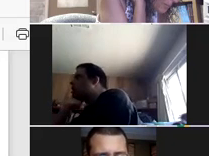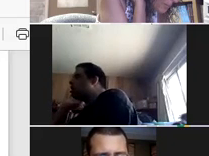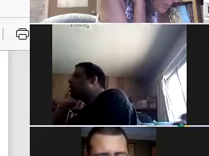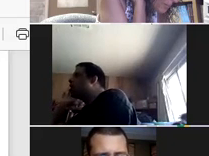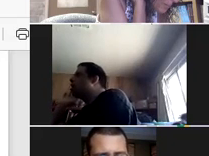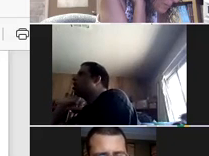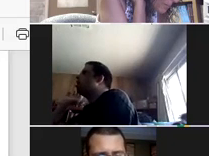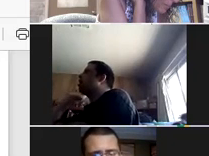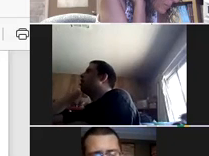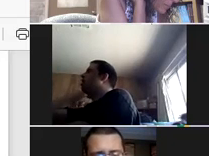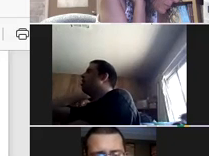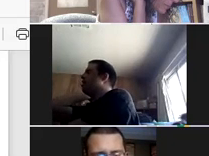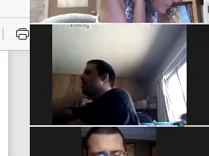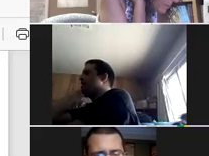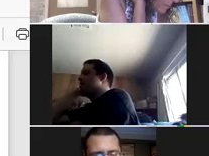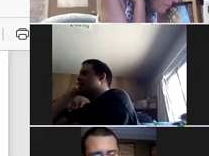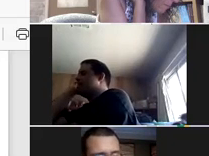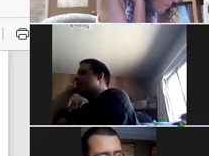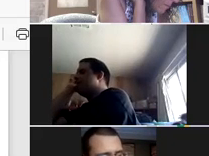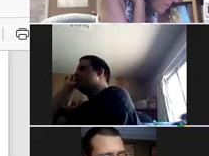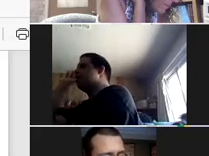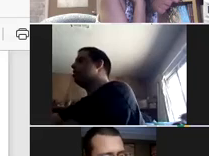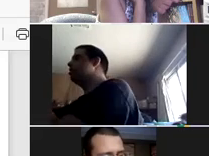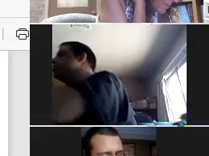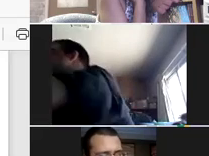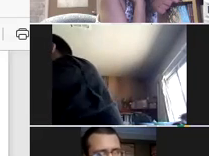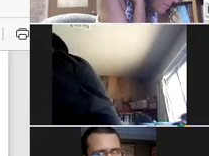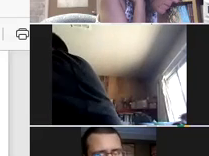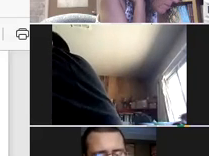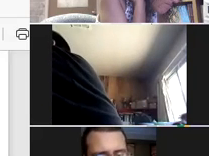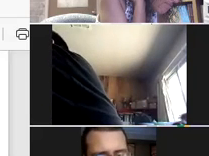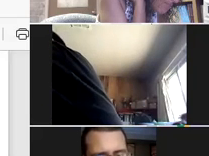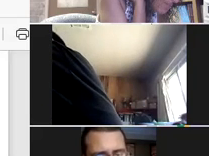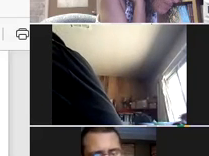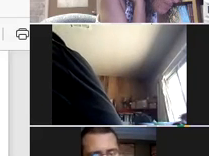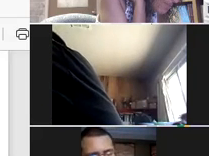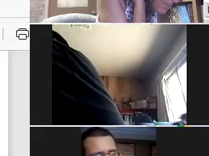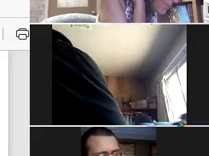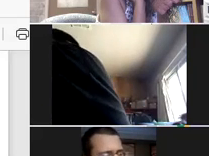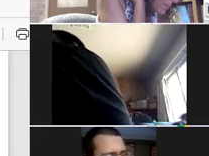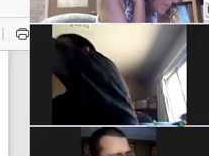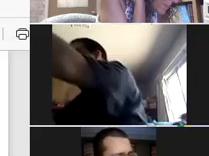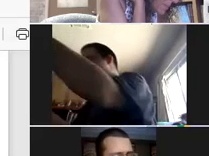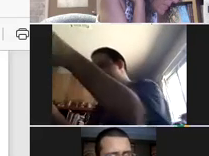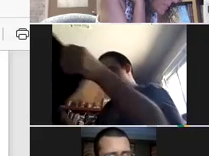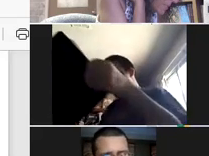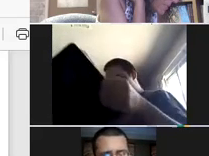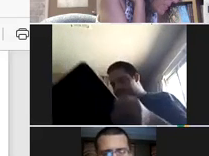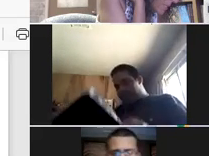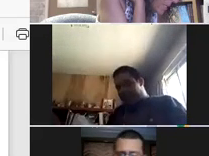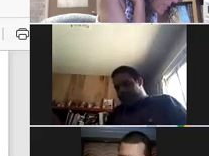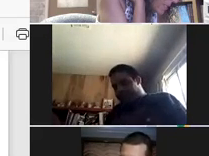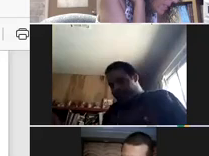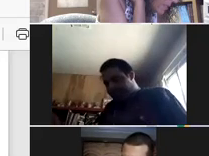When anyone hears the word of the kingdom and does not understand it,